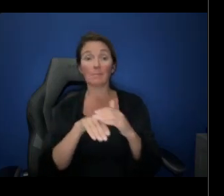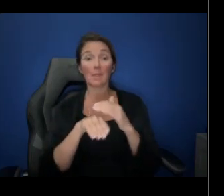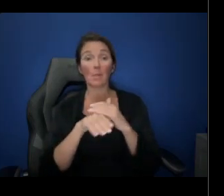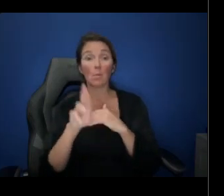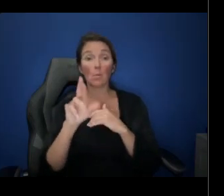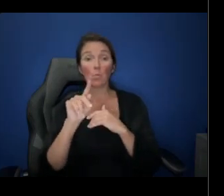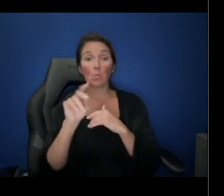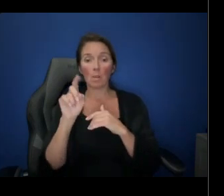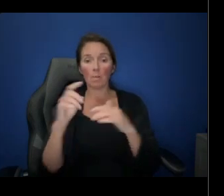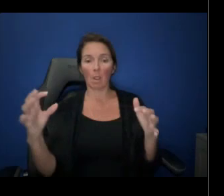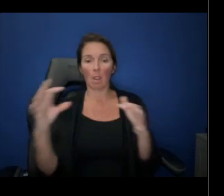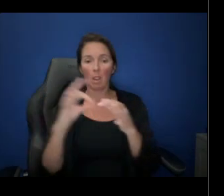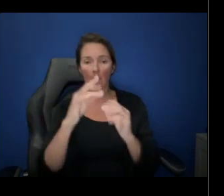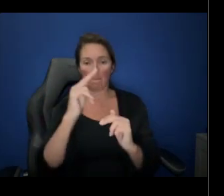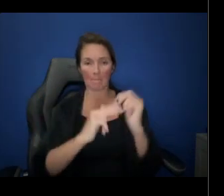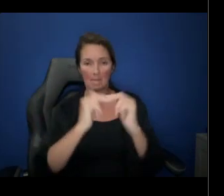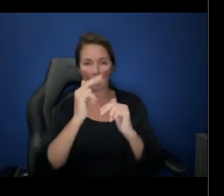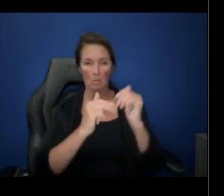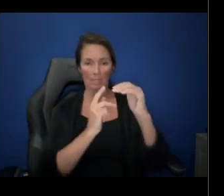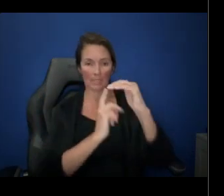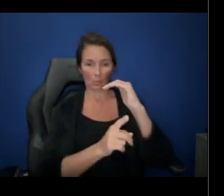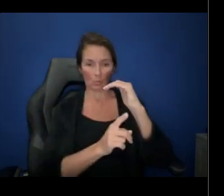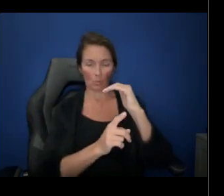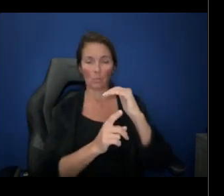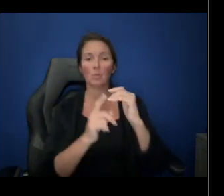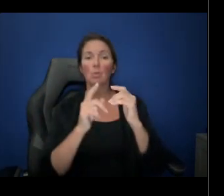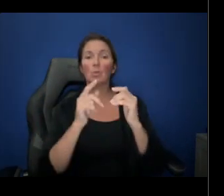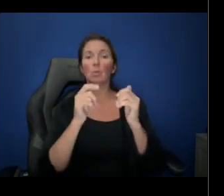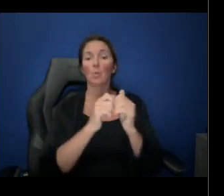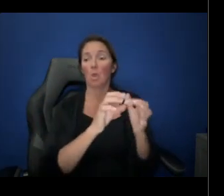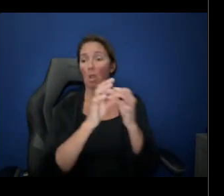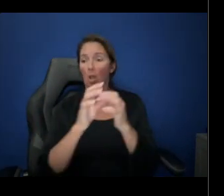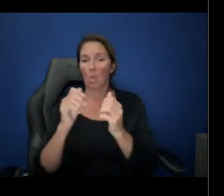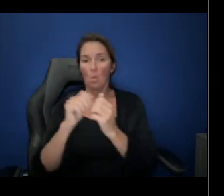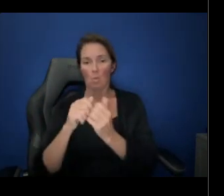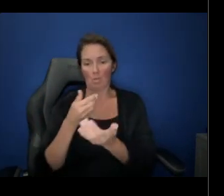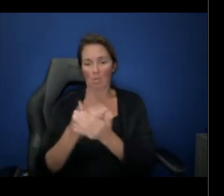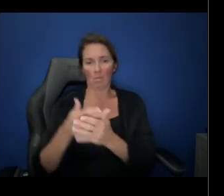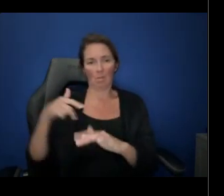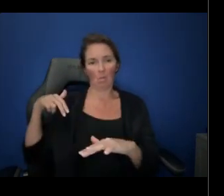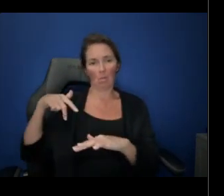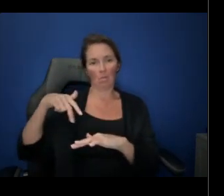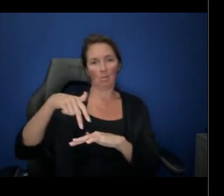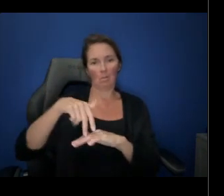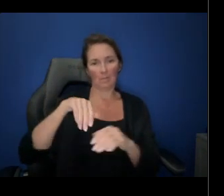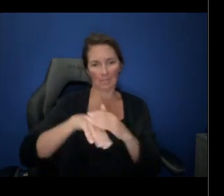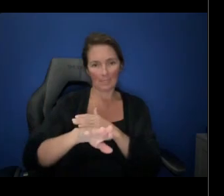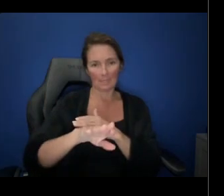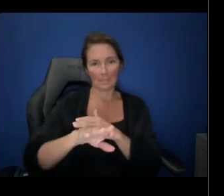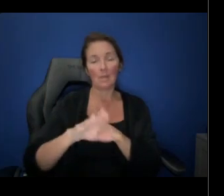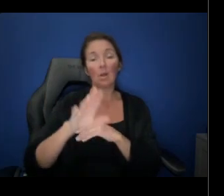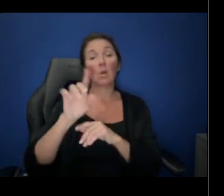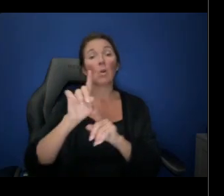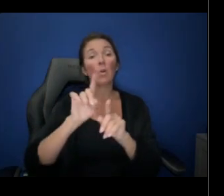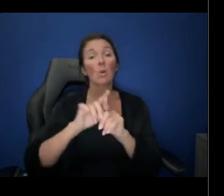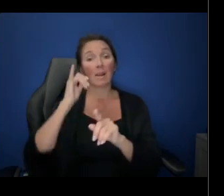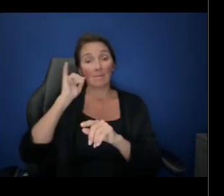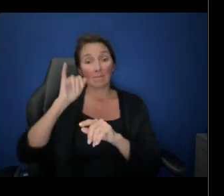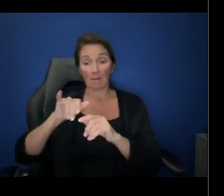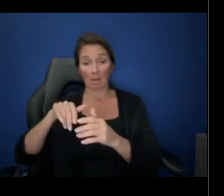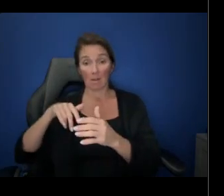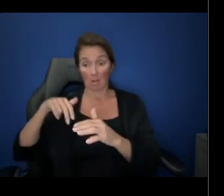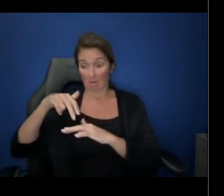must connect the building entrance to a pedestrian arrival point. And if the pedestrian